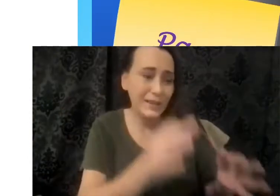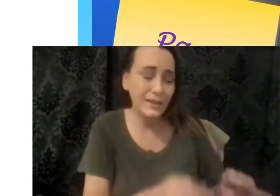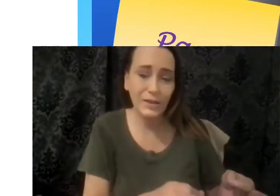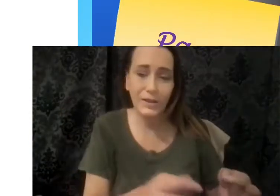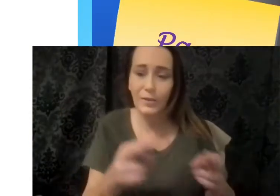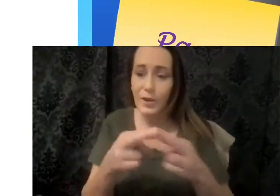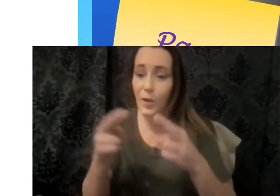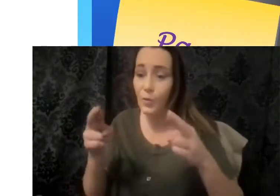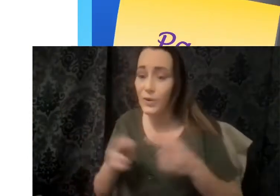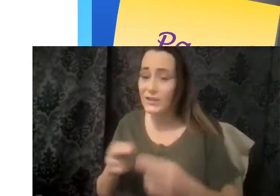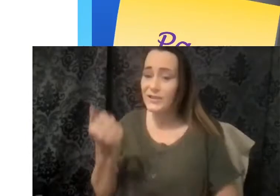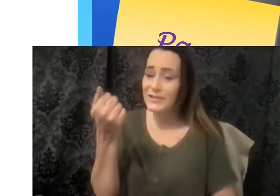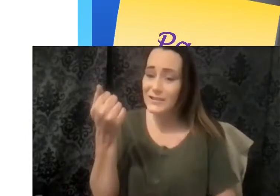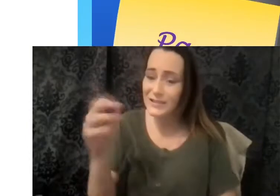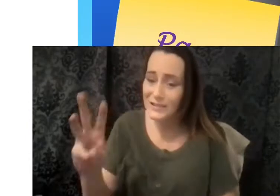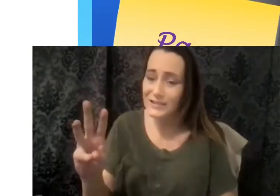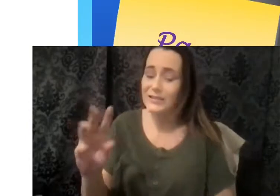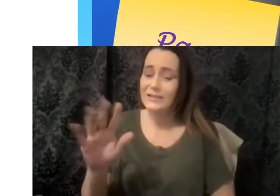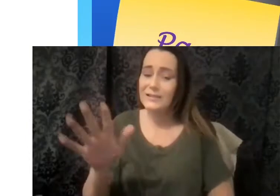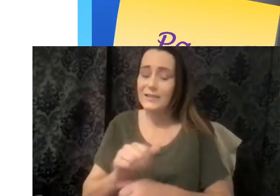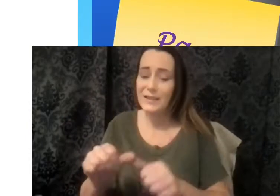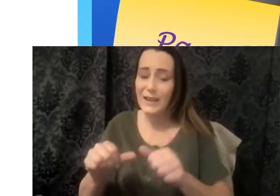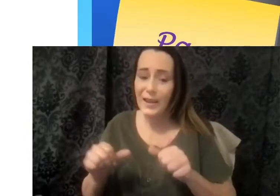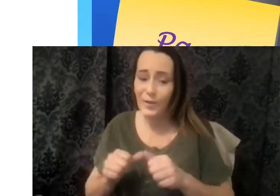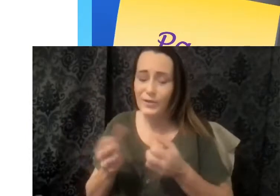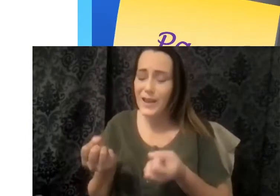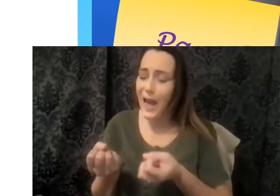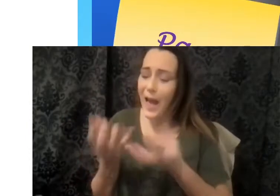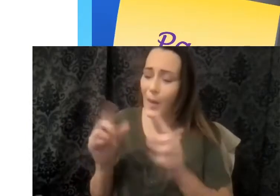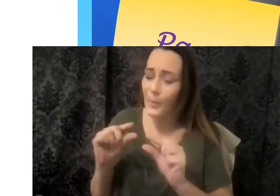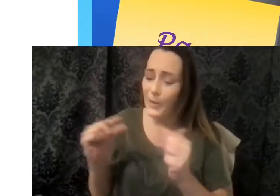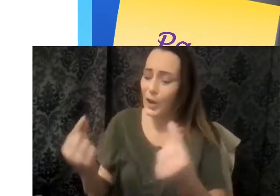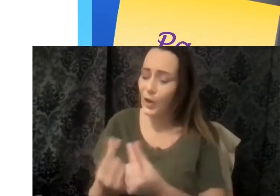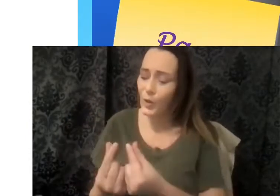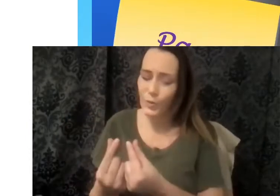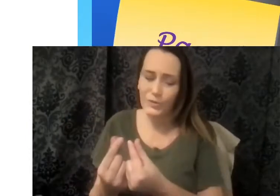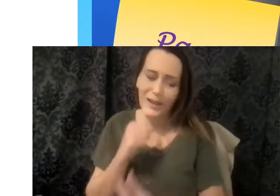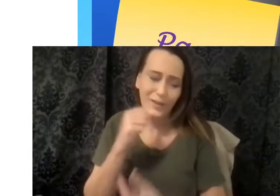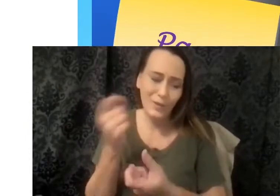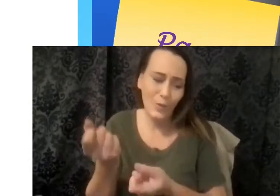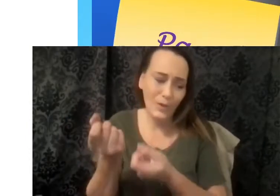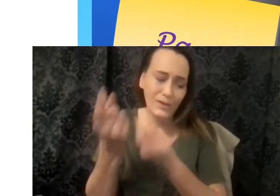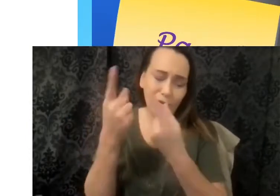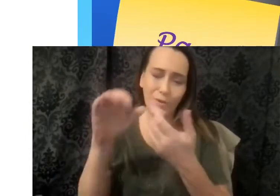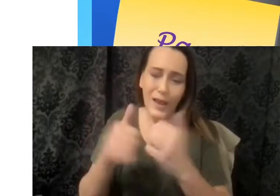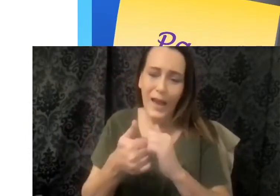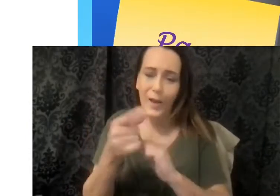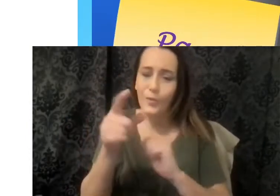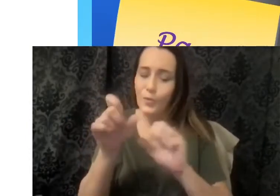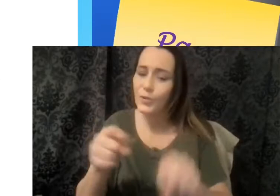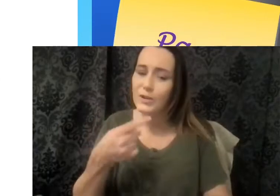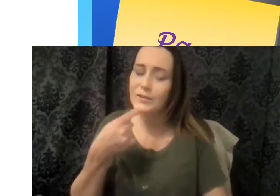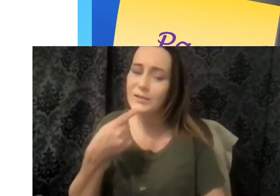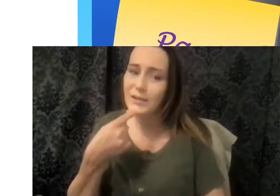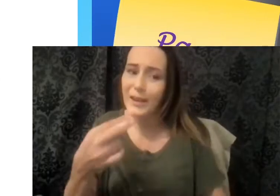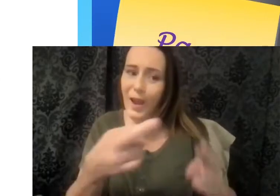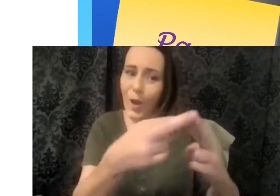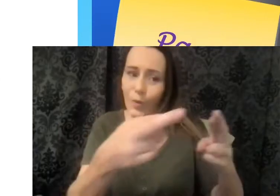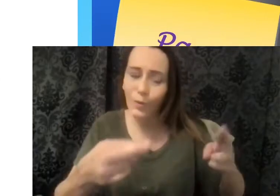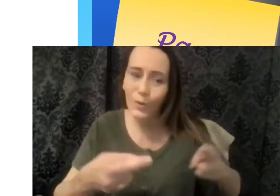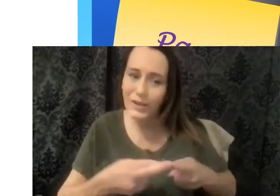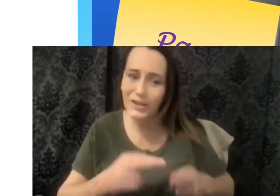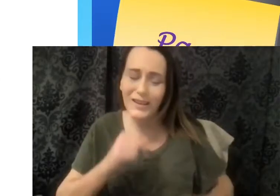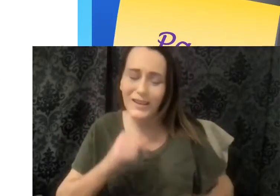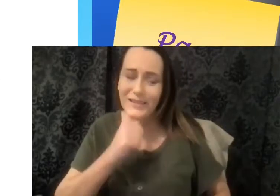16 areas, and how many groups in that area? So I don't understand how you can say a region is not a